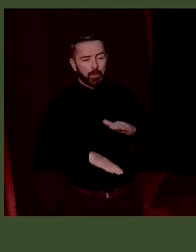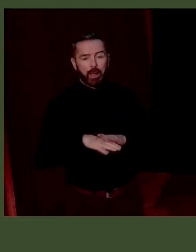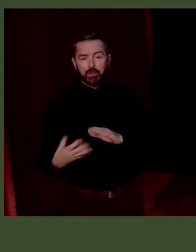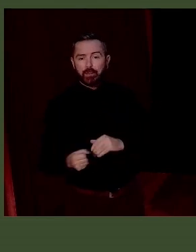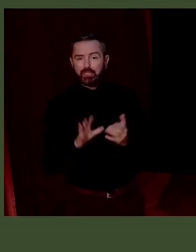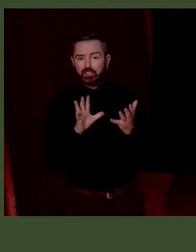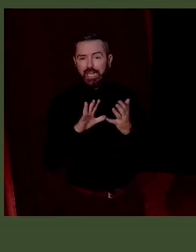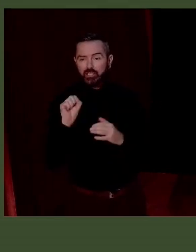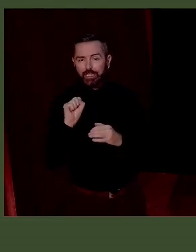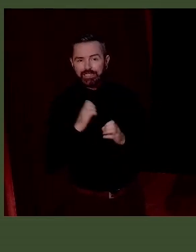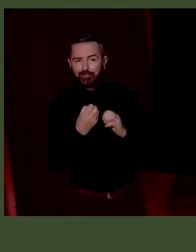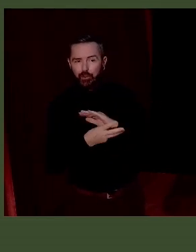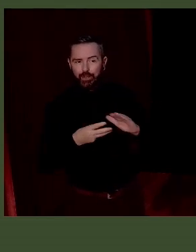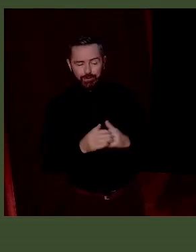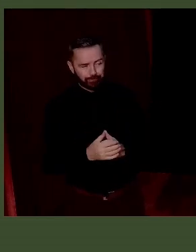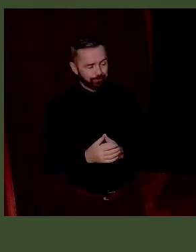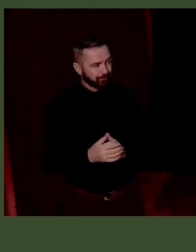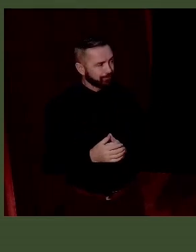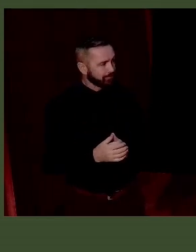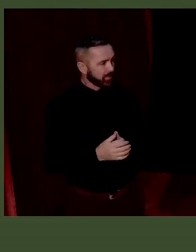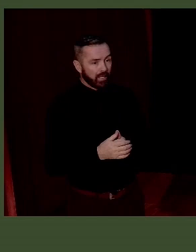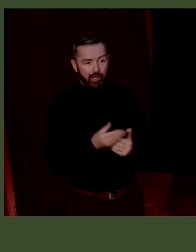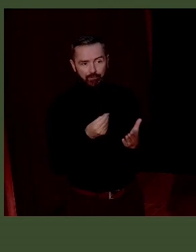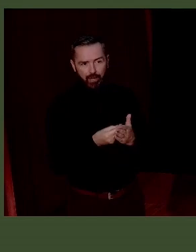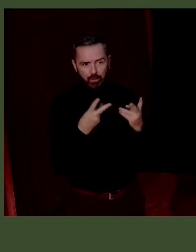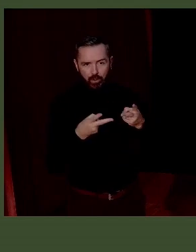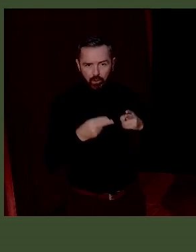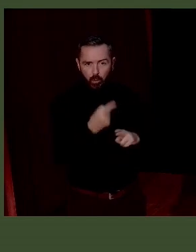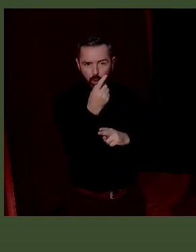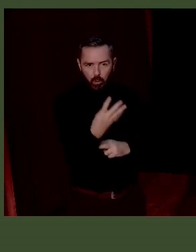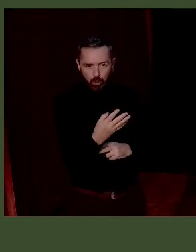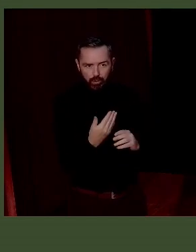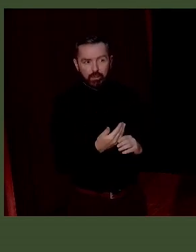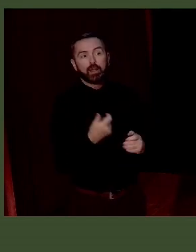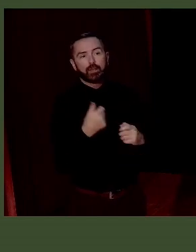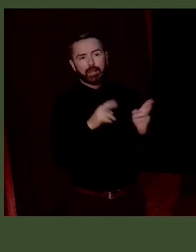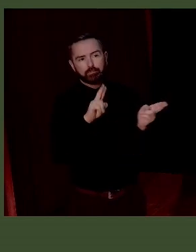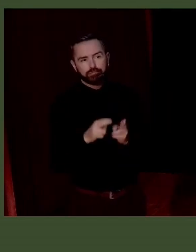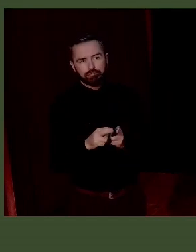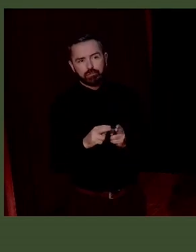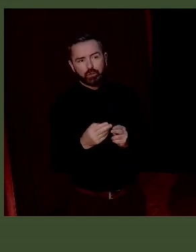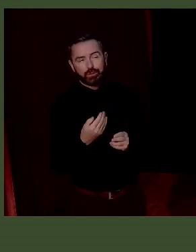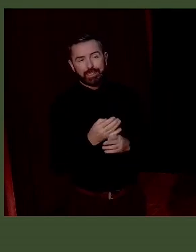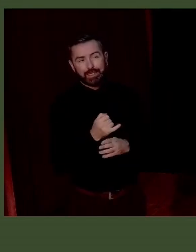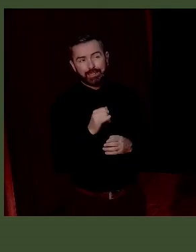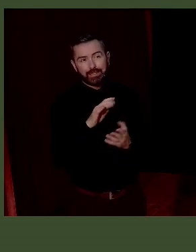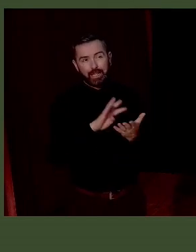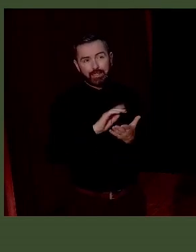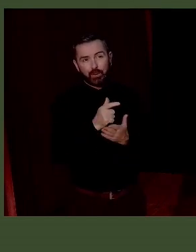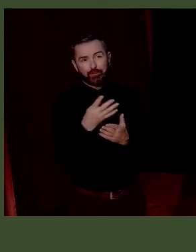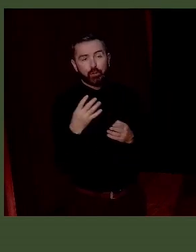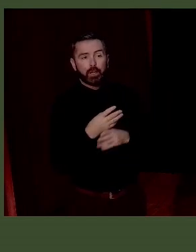was 10 shillings a week. Finance wanted to cut it by a quarter. In 1924, it was reduced by a shilling.